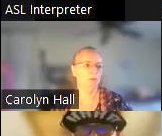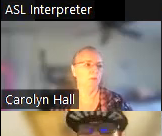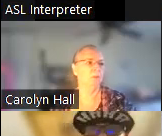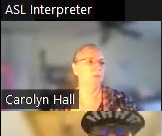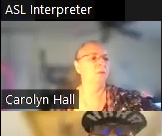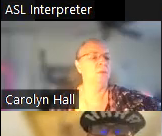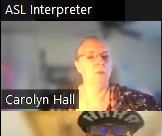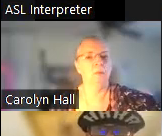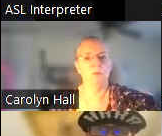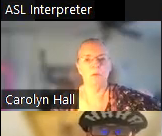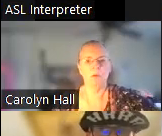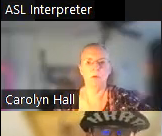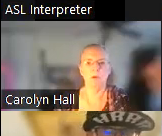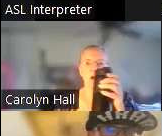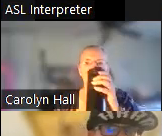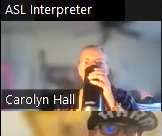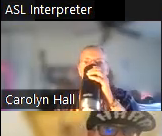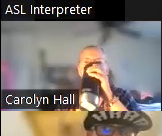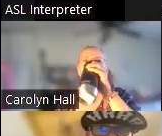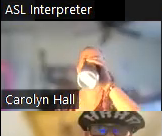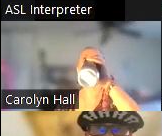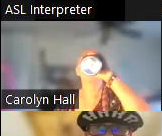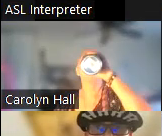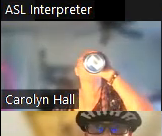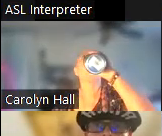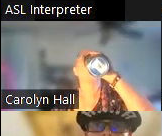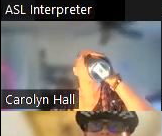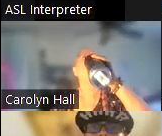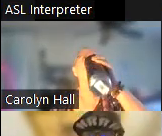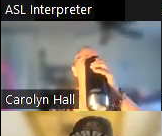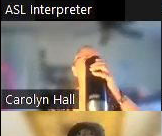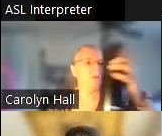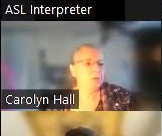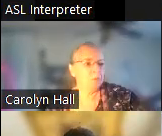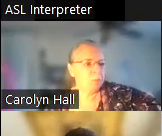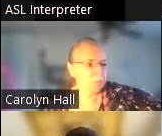state level? Under clarifications for what disability is defined as.